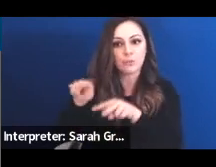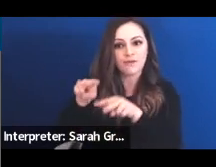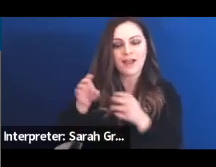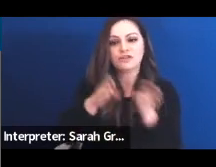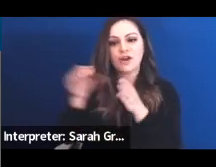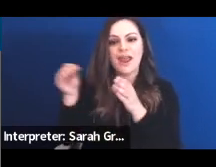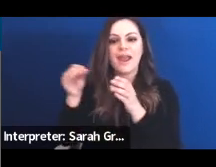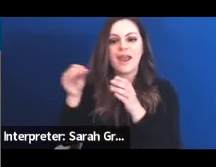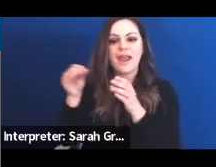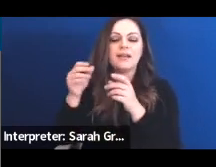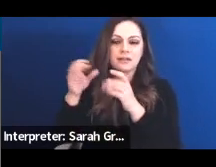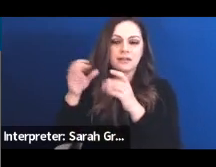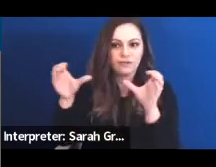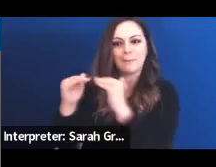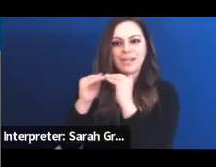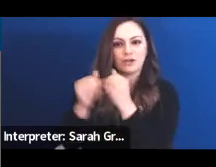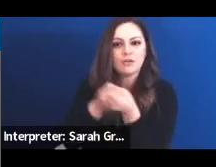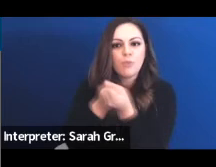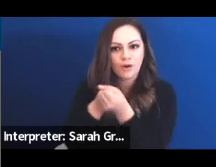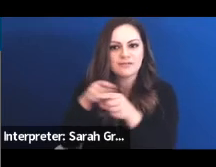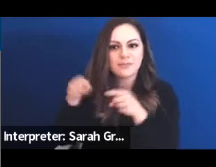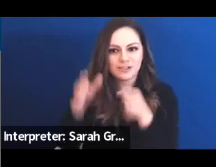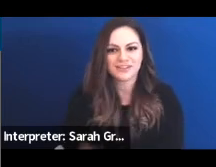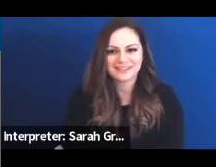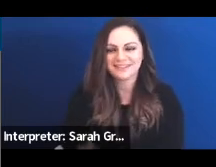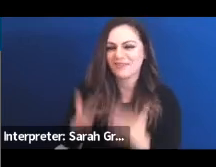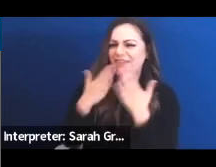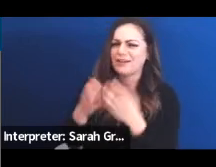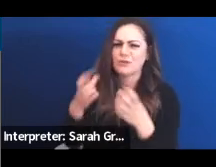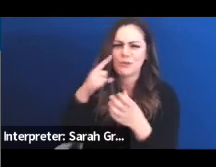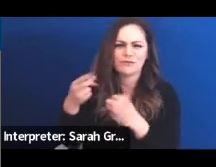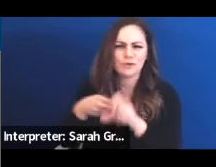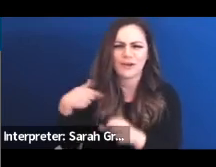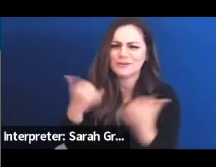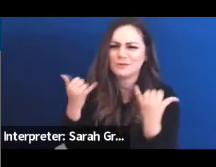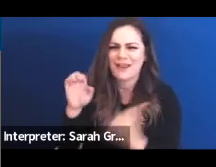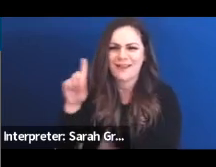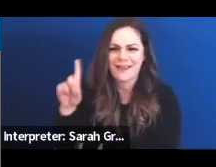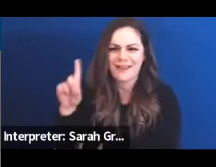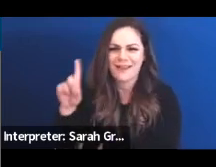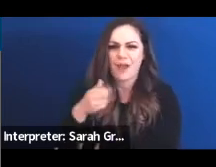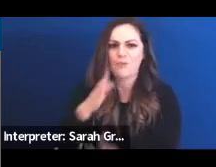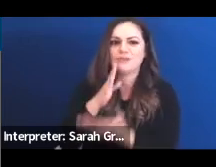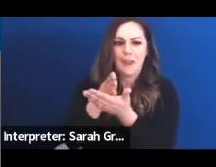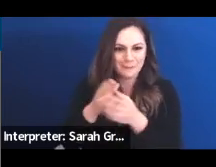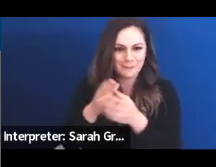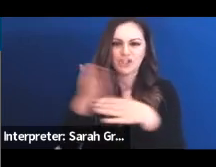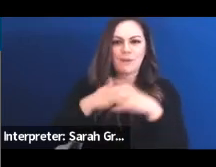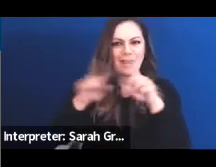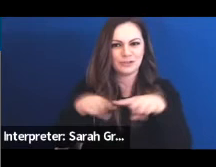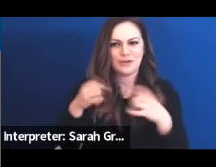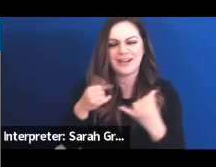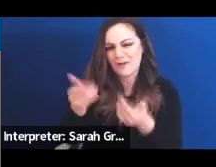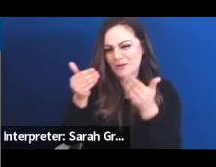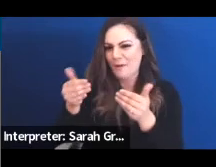specialist. Thank you so much for joining us today, Ed. I'll stop sharing my screen so you can introduce yourself or start off